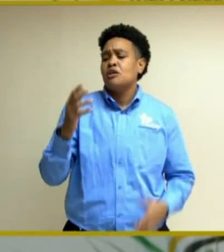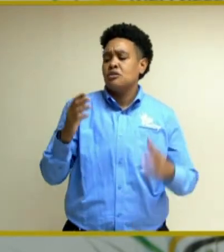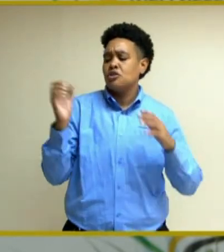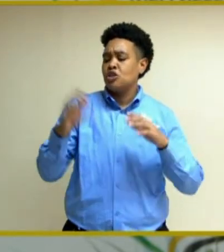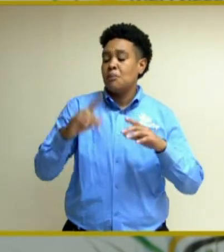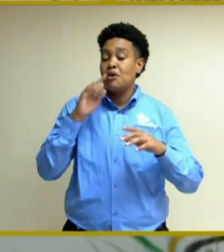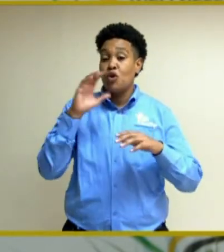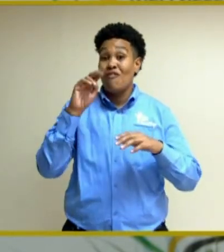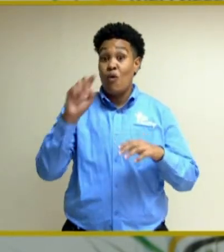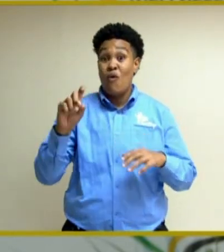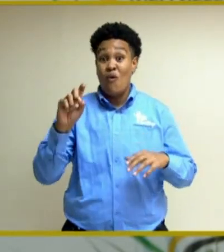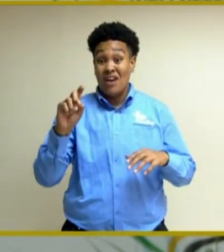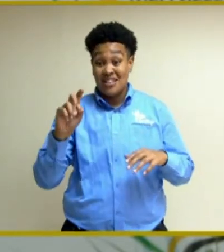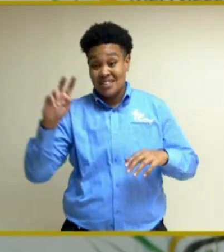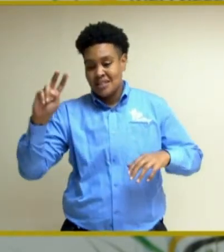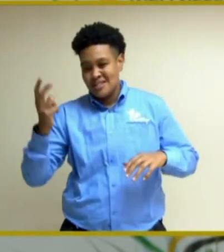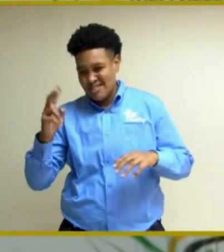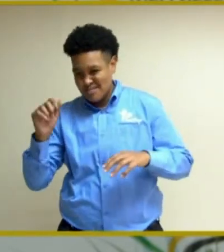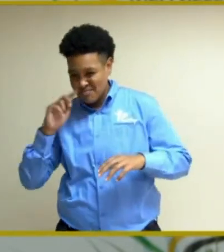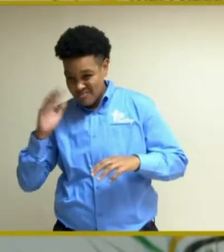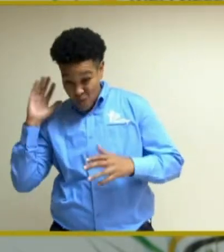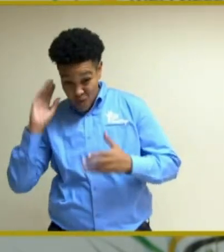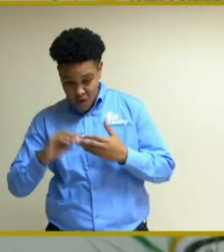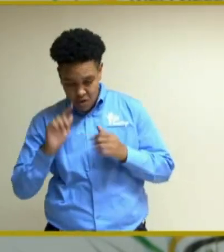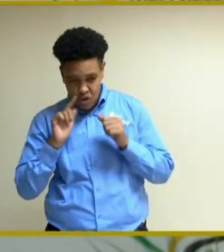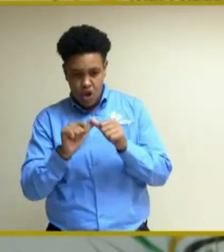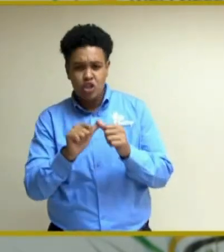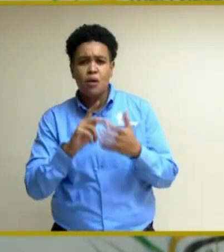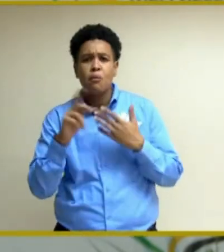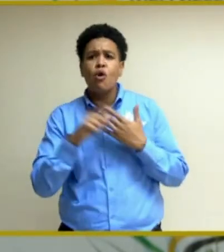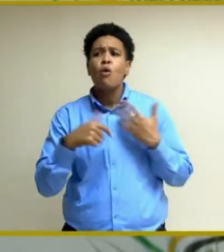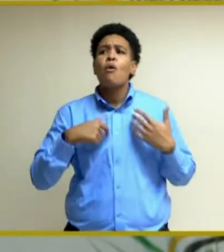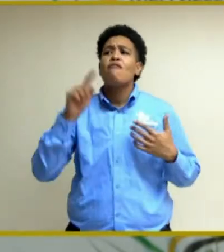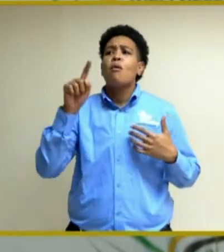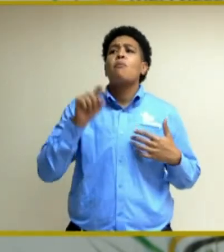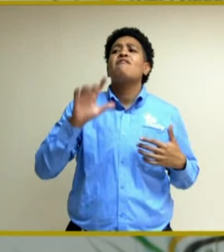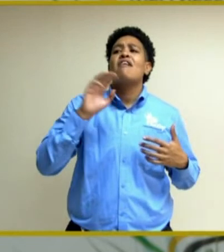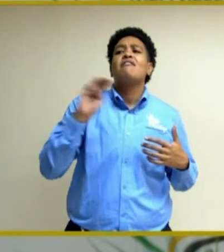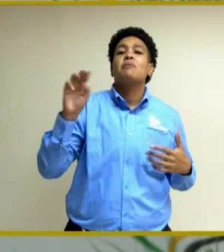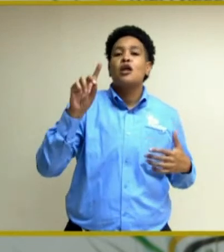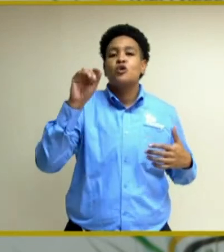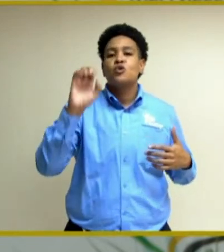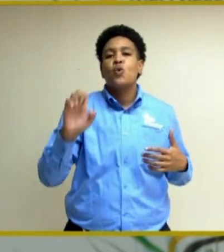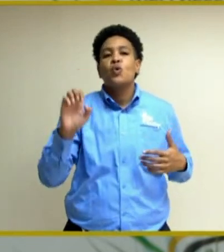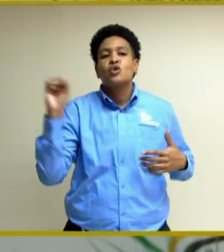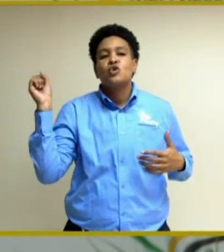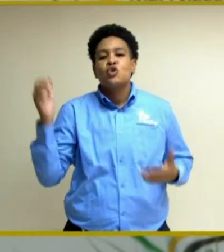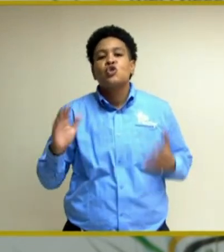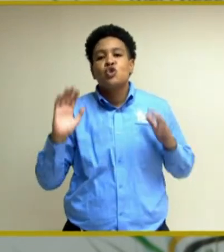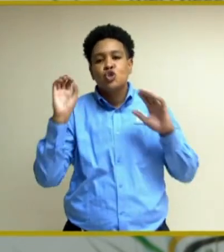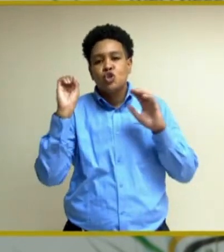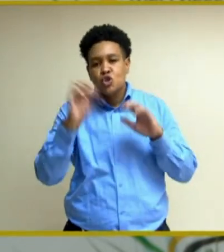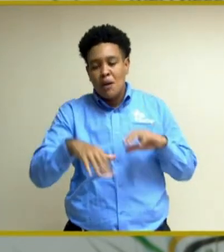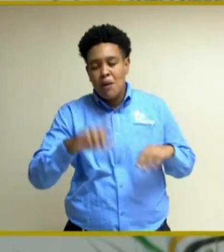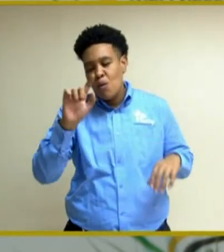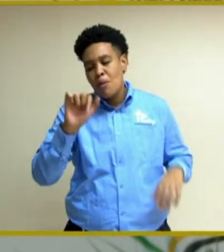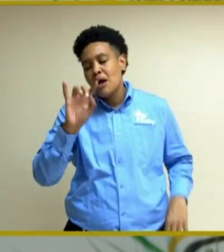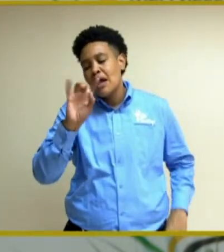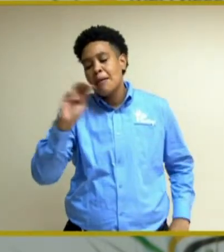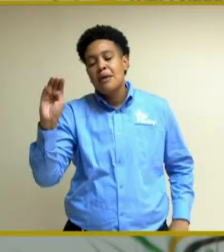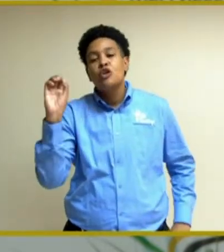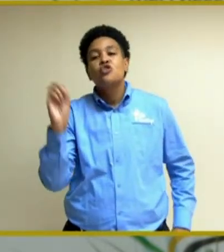the program. Beyond that, we have 1.5 million doses to be supplied, 1.8 million, between